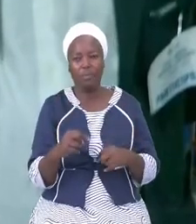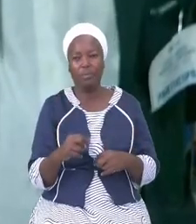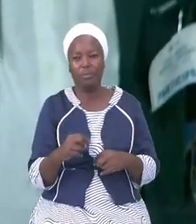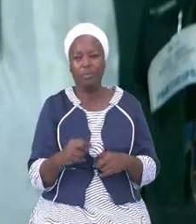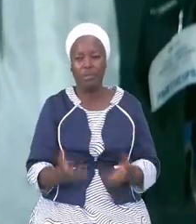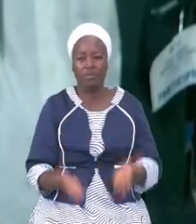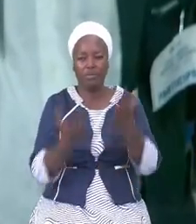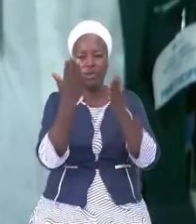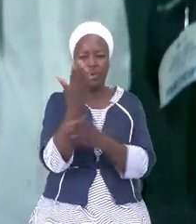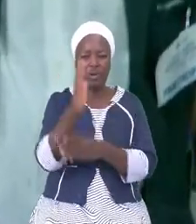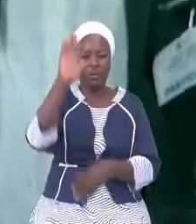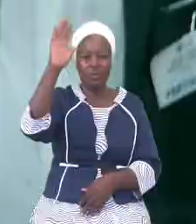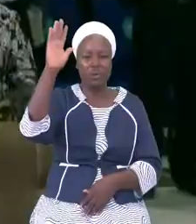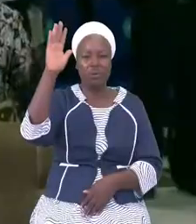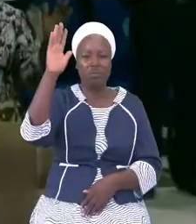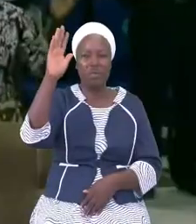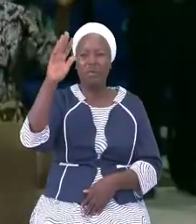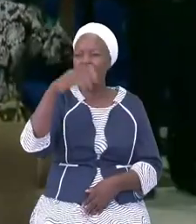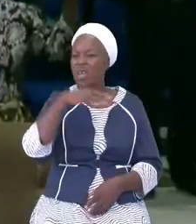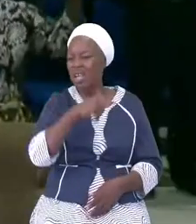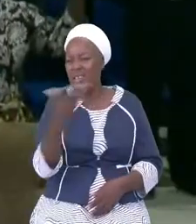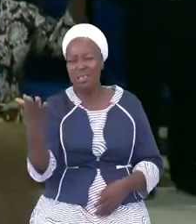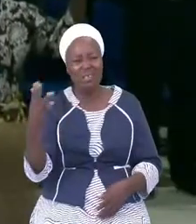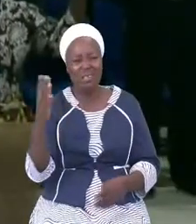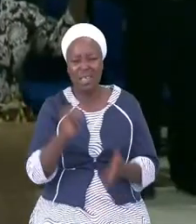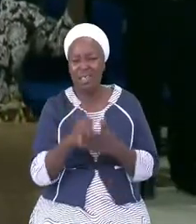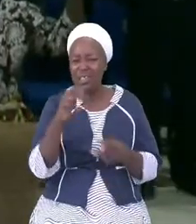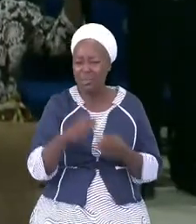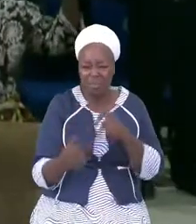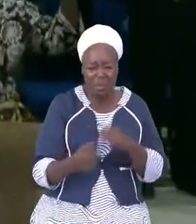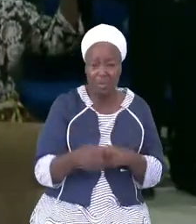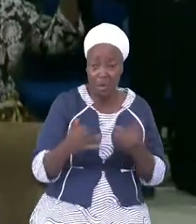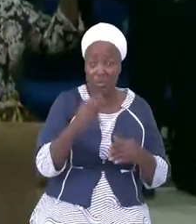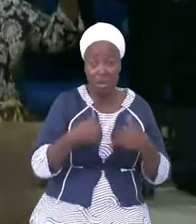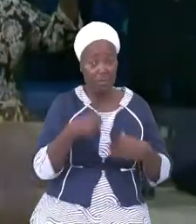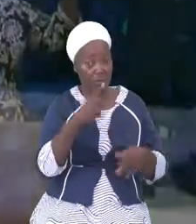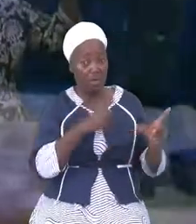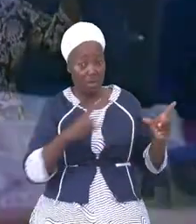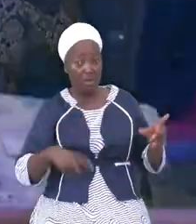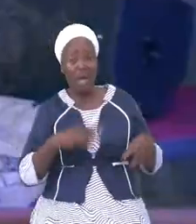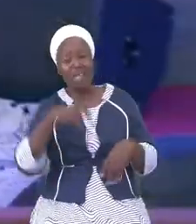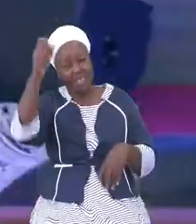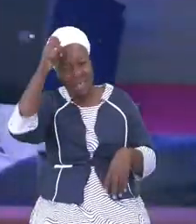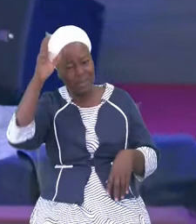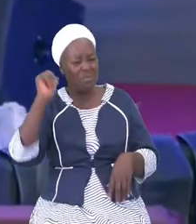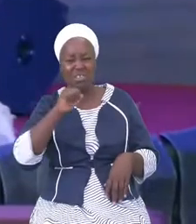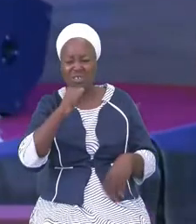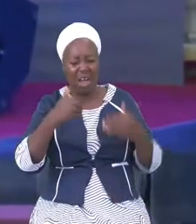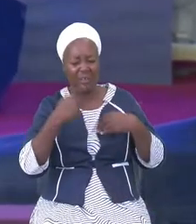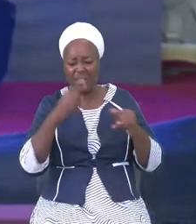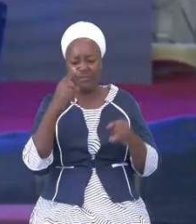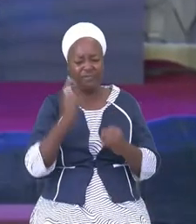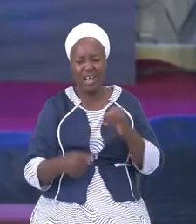Raise up your hand there, whatever the challenge, already you have told the Lord, and Satan will not have the